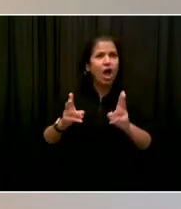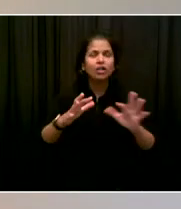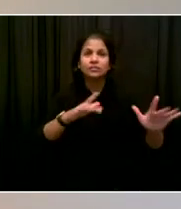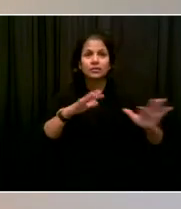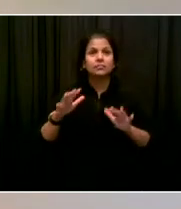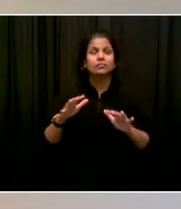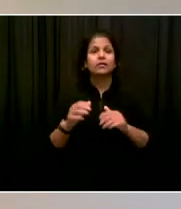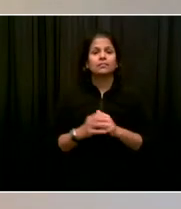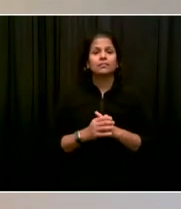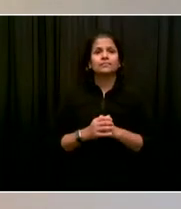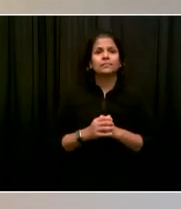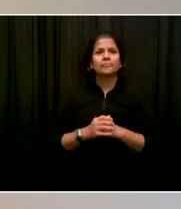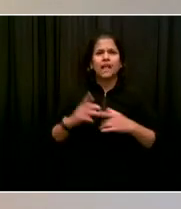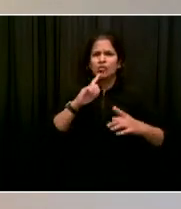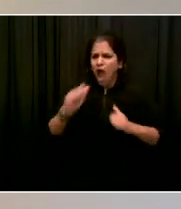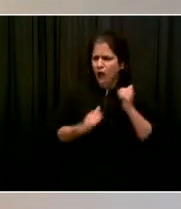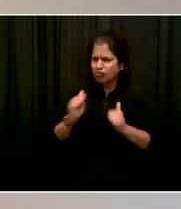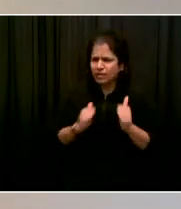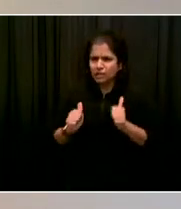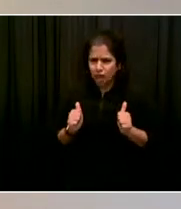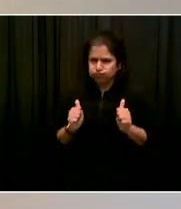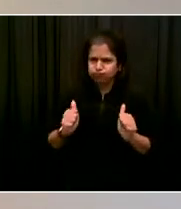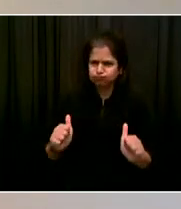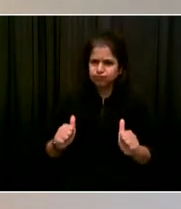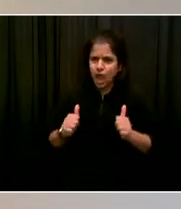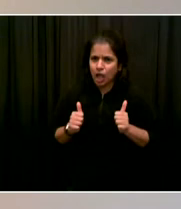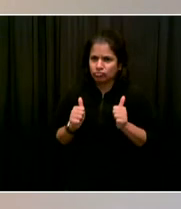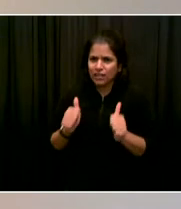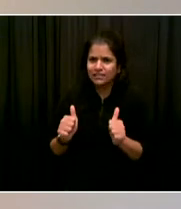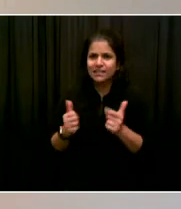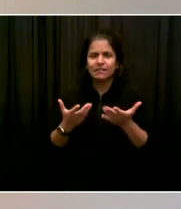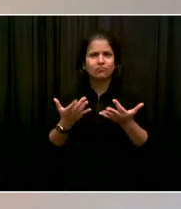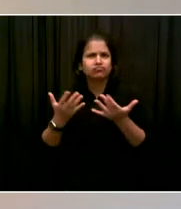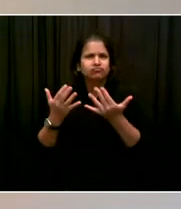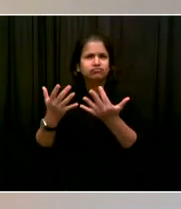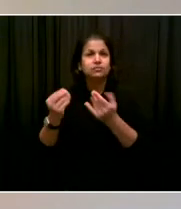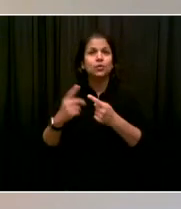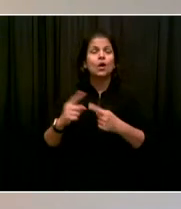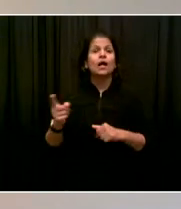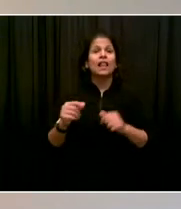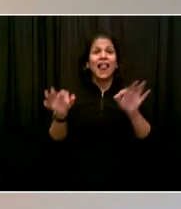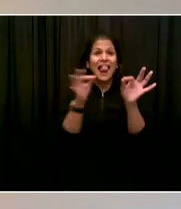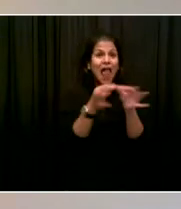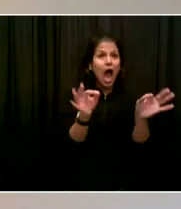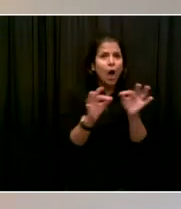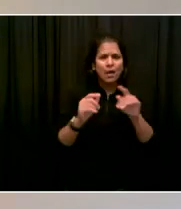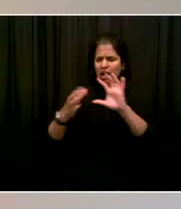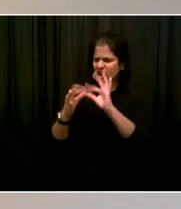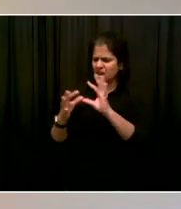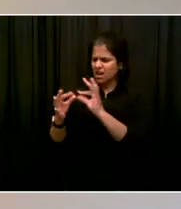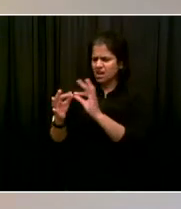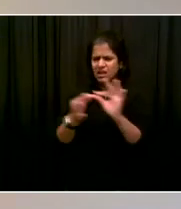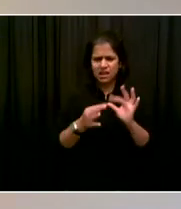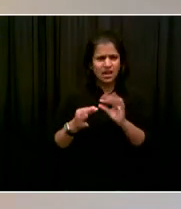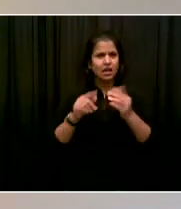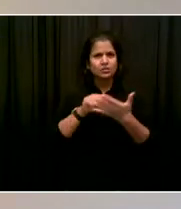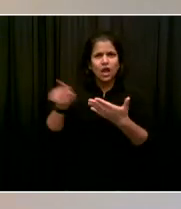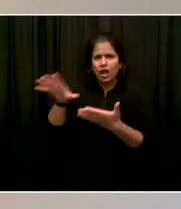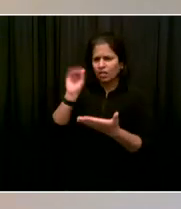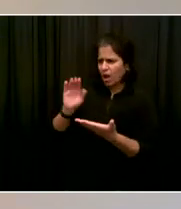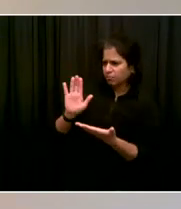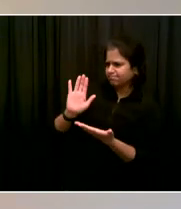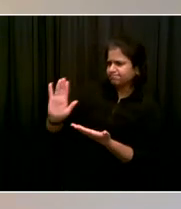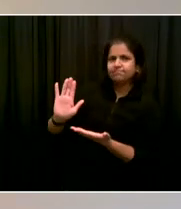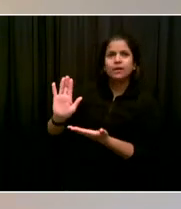it all on screen. The fast beating heart that is our city, you show it with